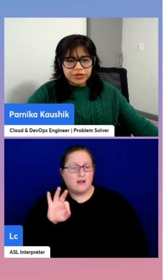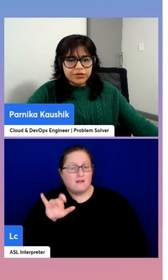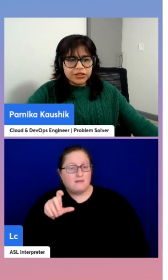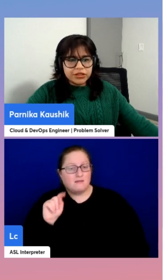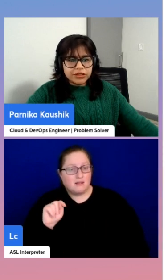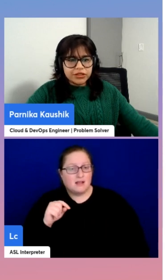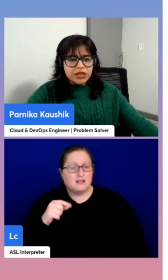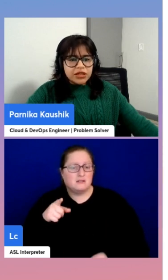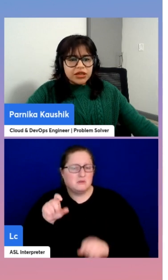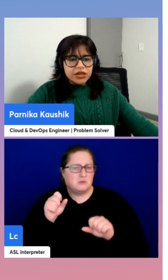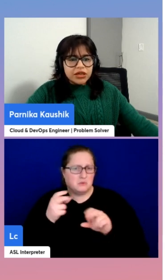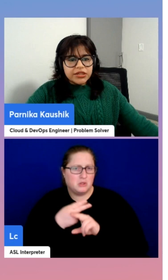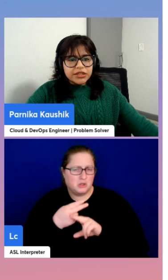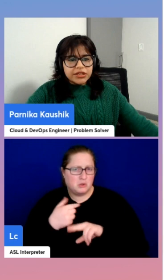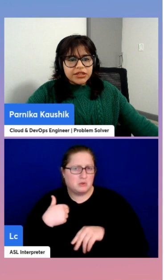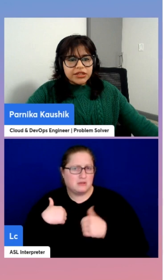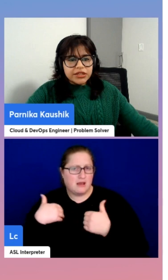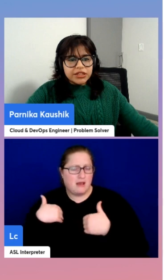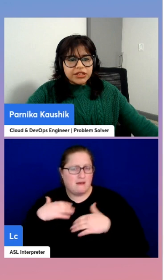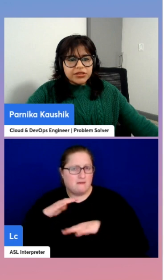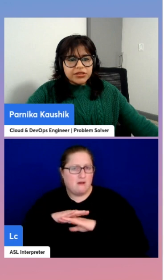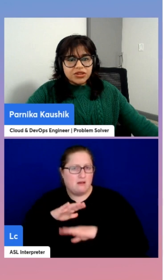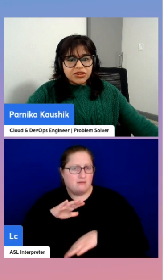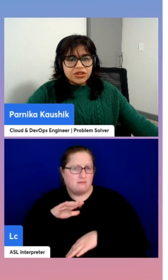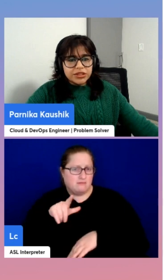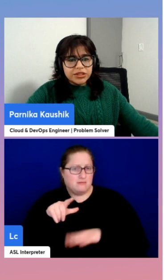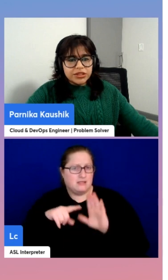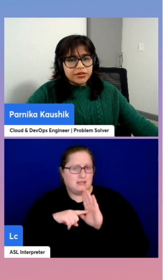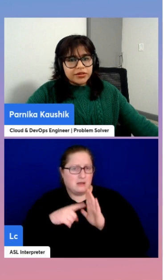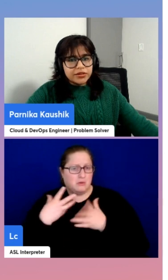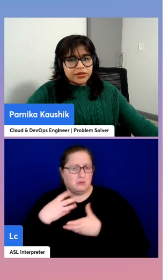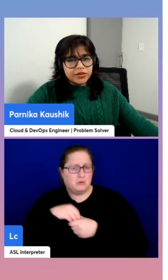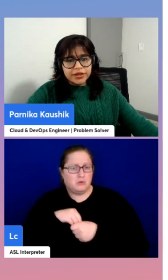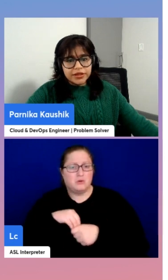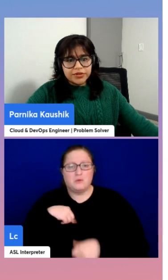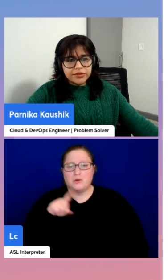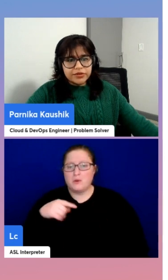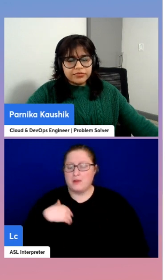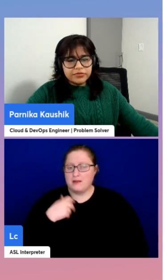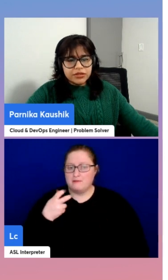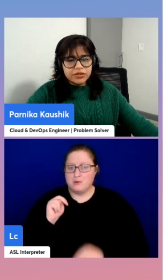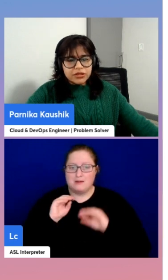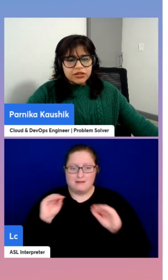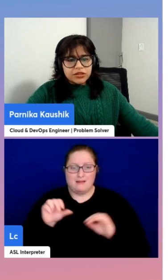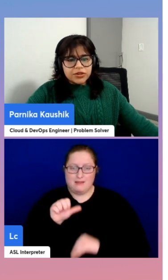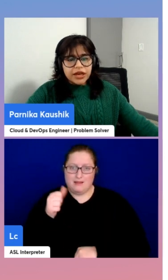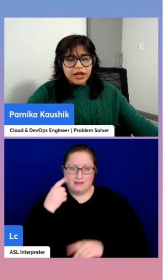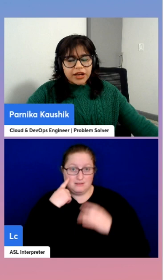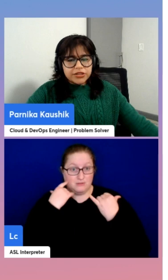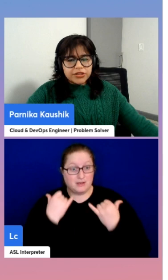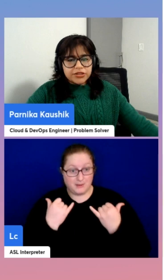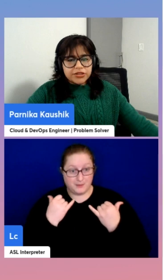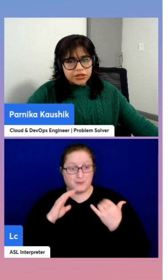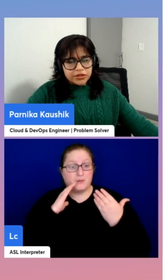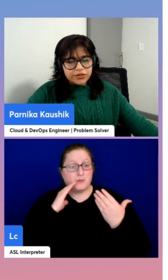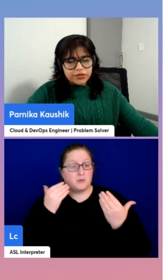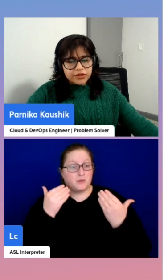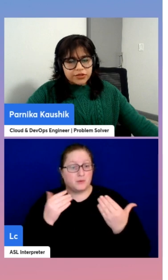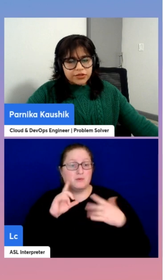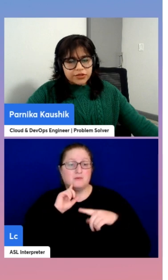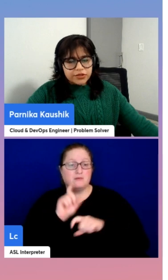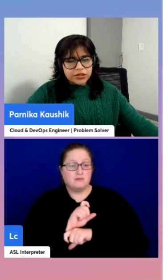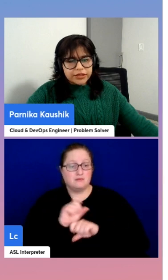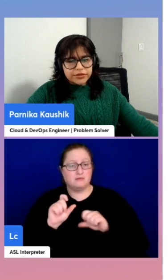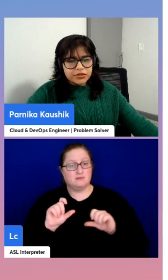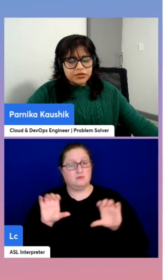welcome to use it. Under authentication methods, we just have the token, nothing else for now. So we're going to actually do the